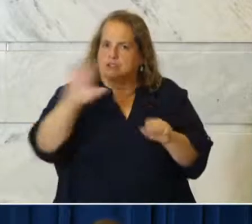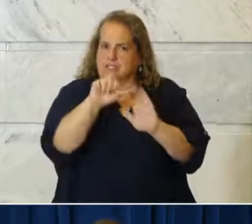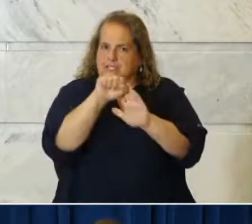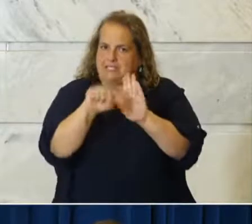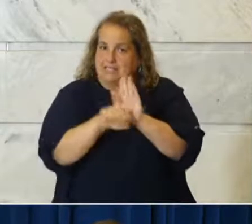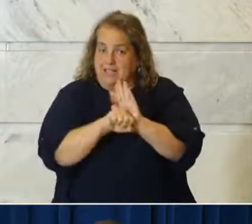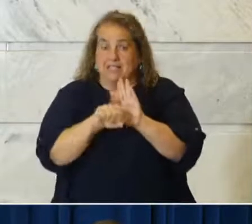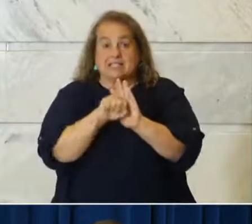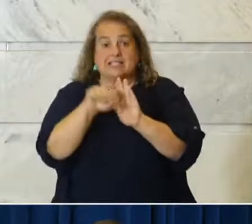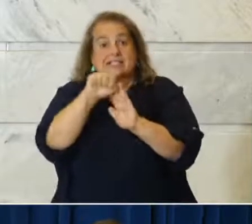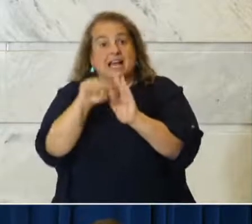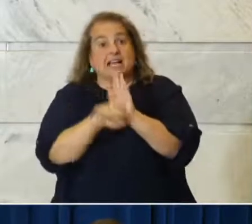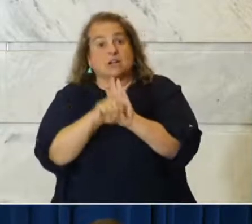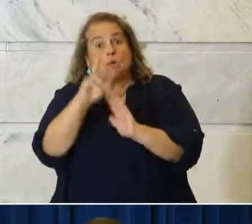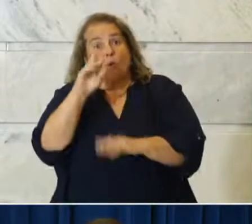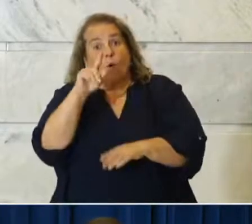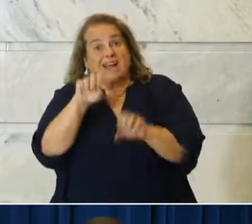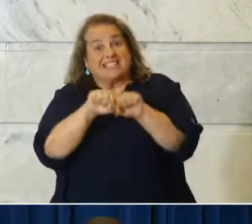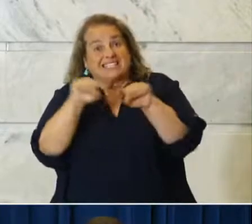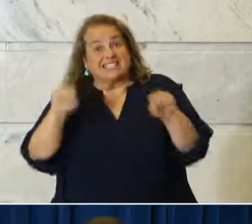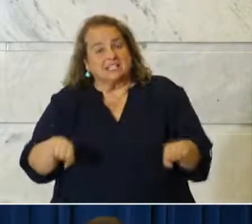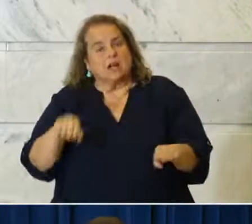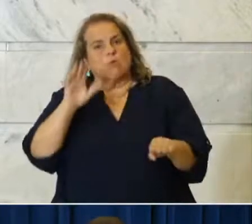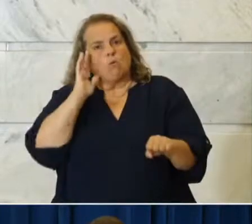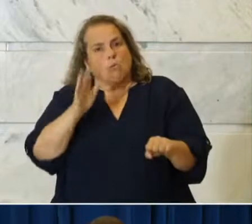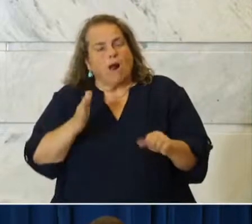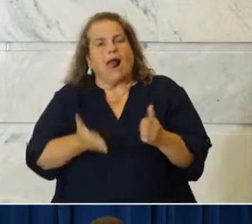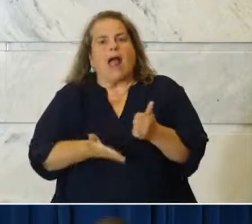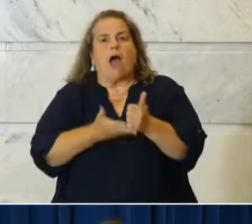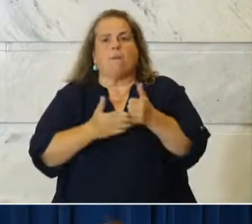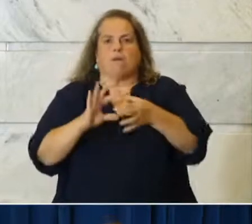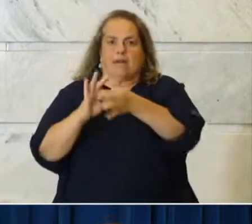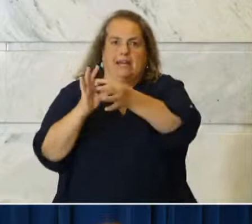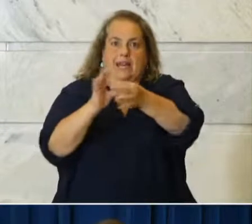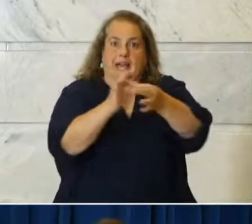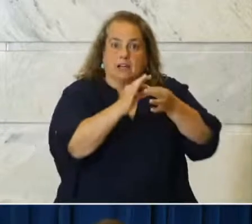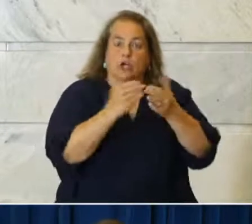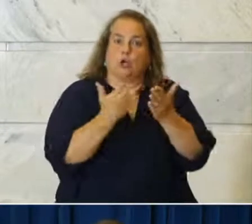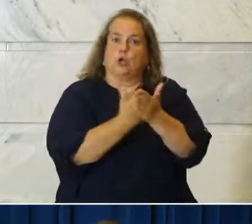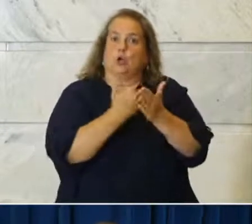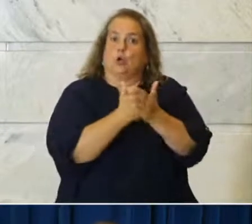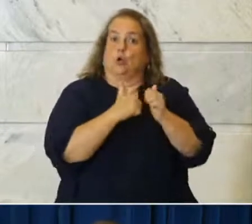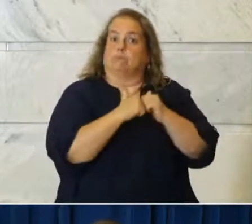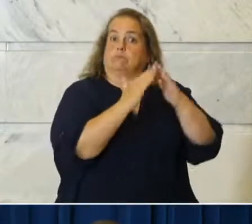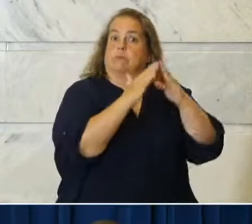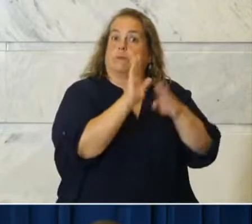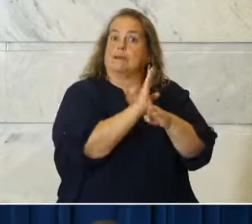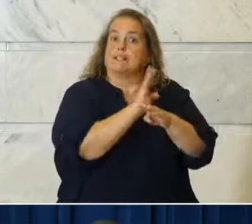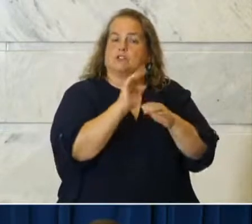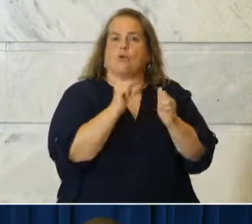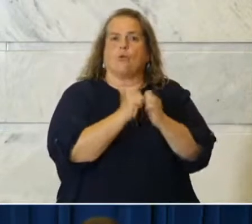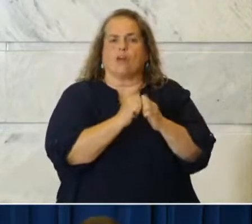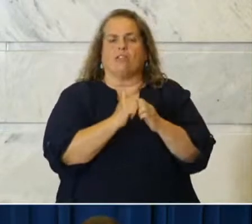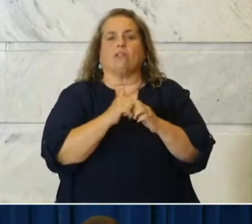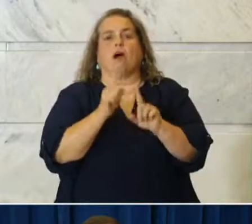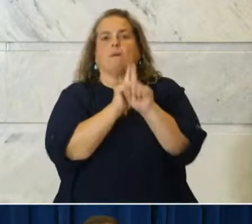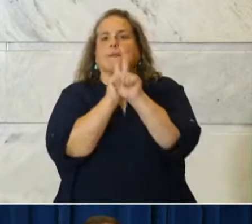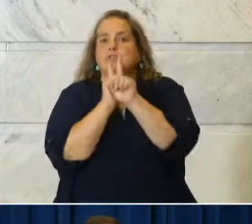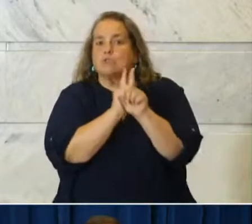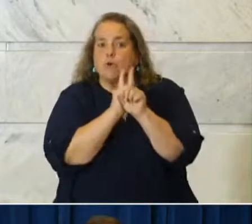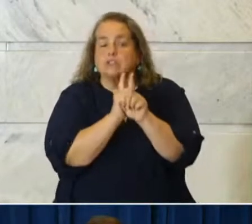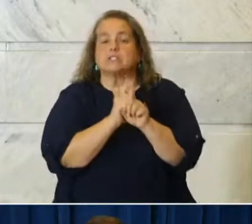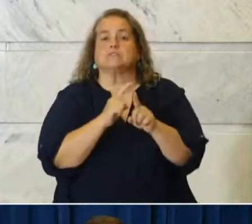connect entrepreneurs, innovators, and startups with mentors, with investors, with university support, government and